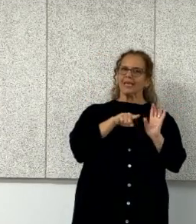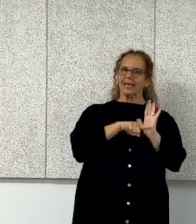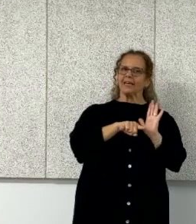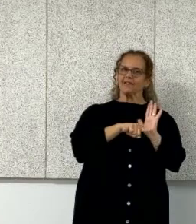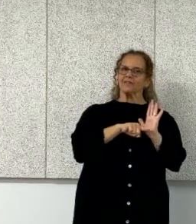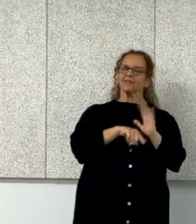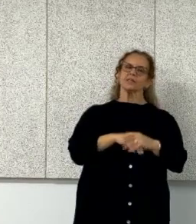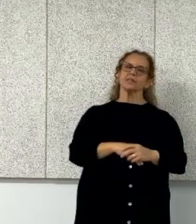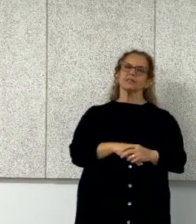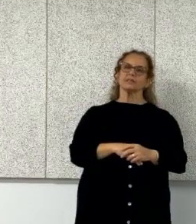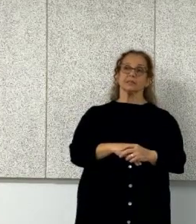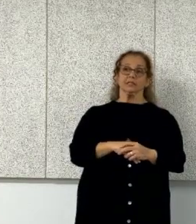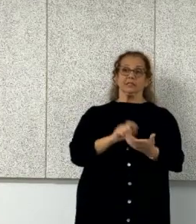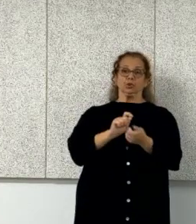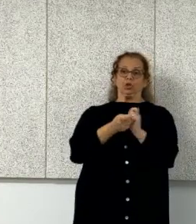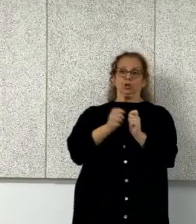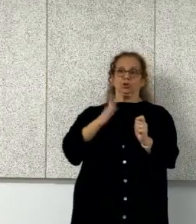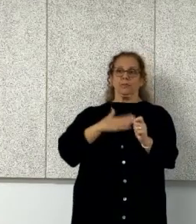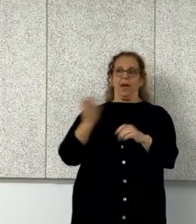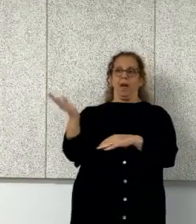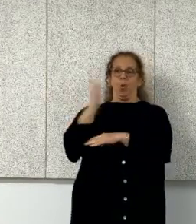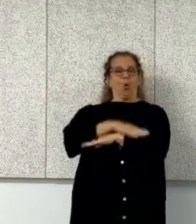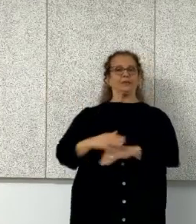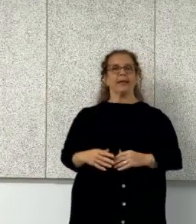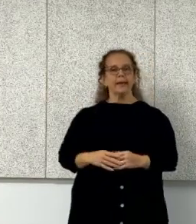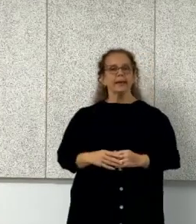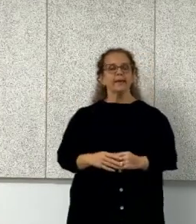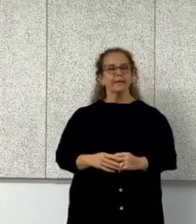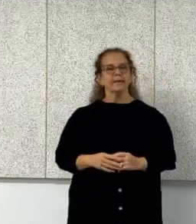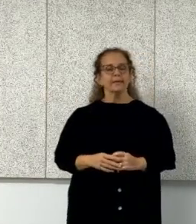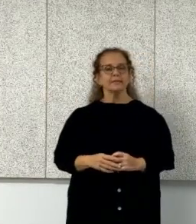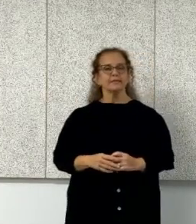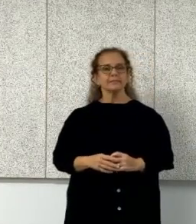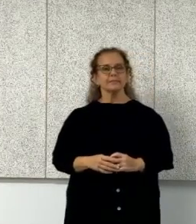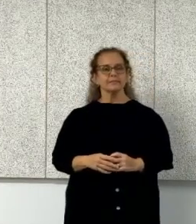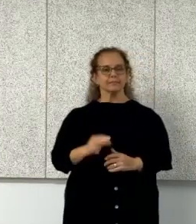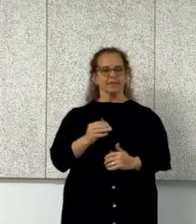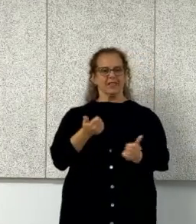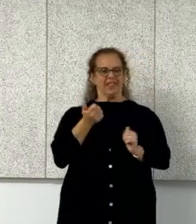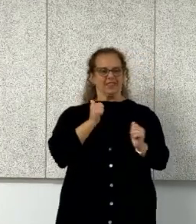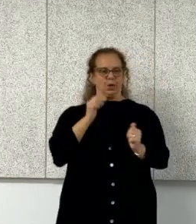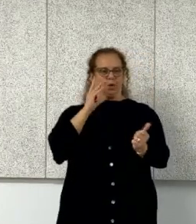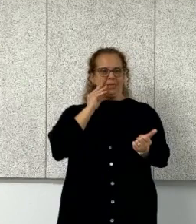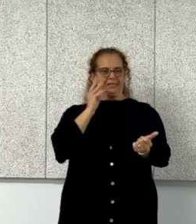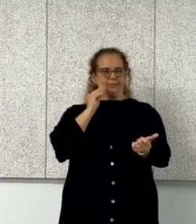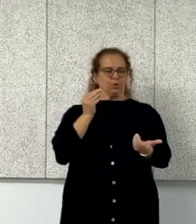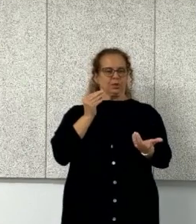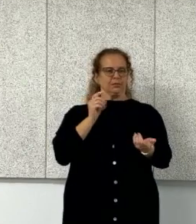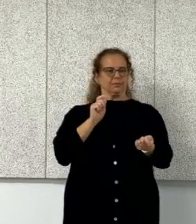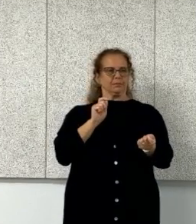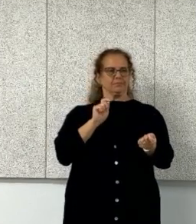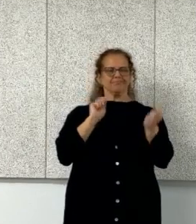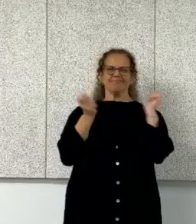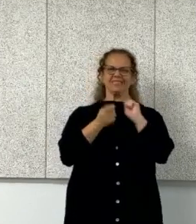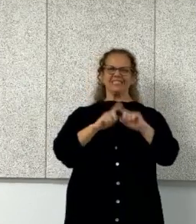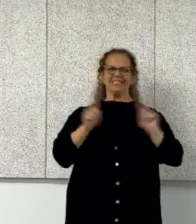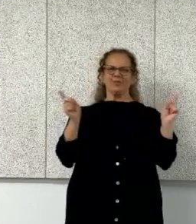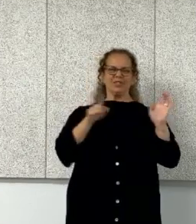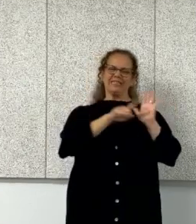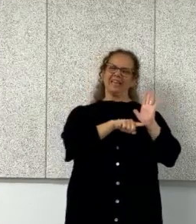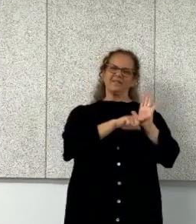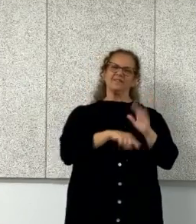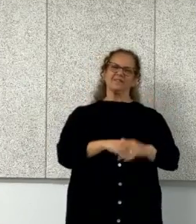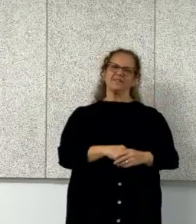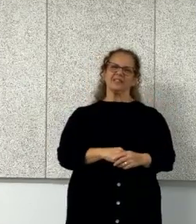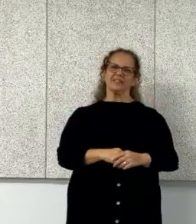that it changes my whole day, and it changes what the theater experience is, and it kind of it mars it, and it,